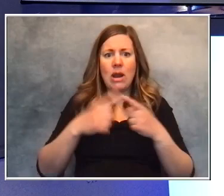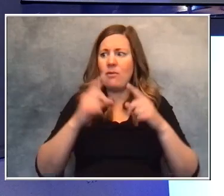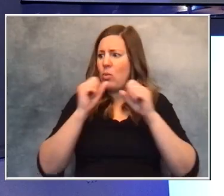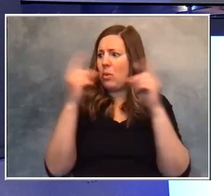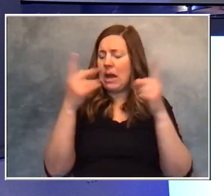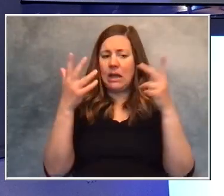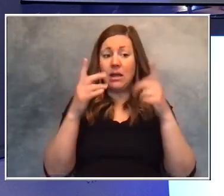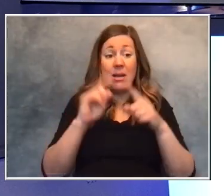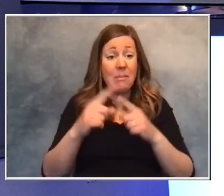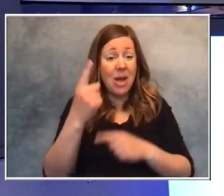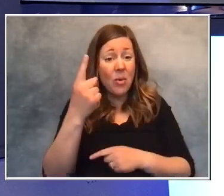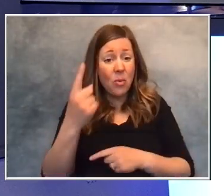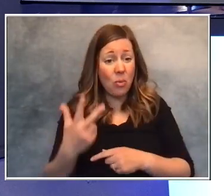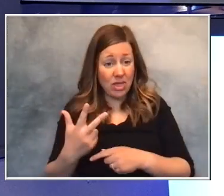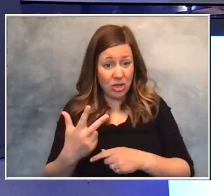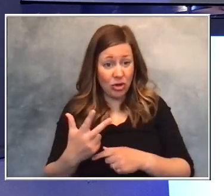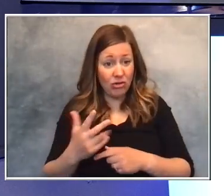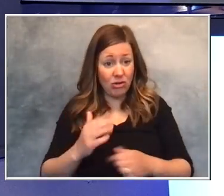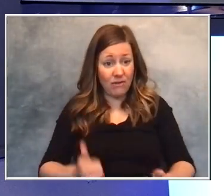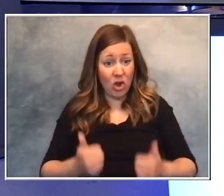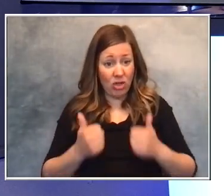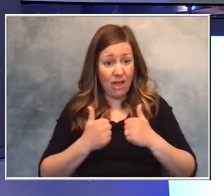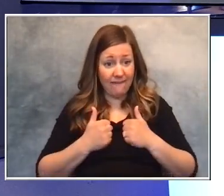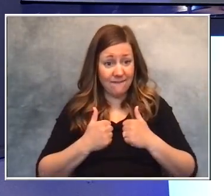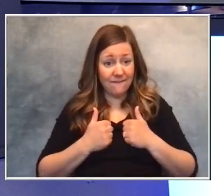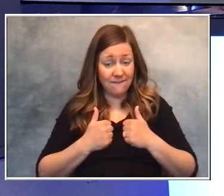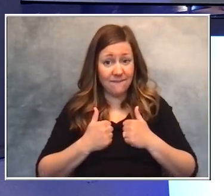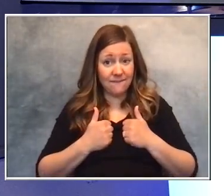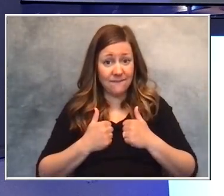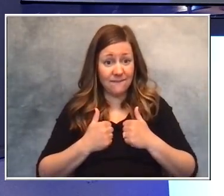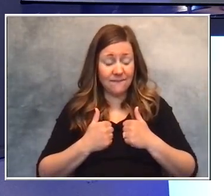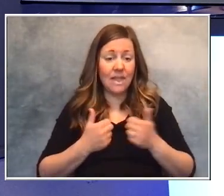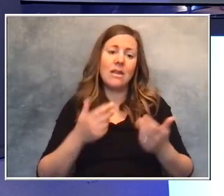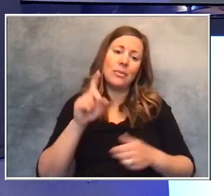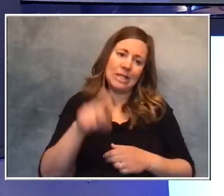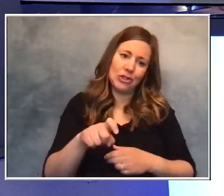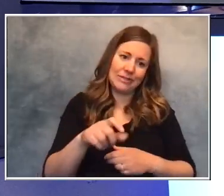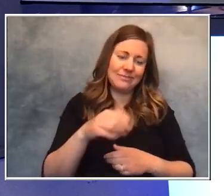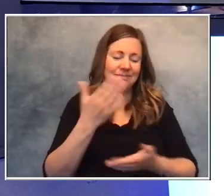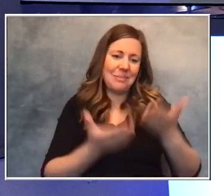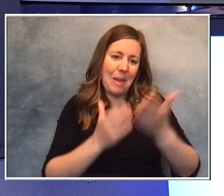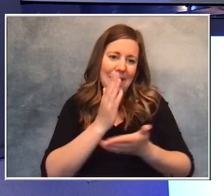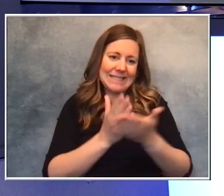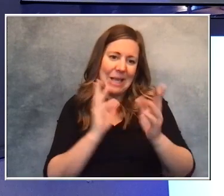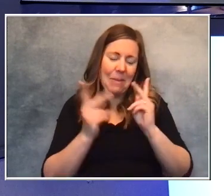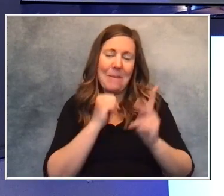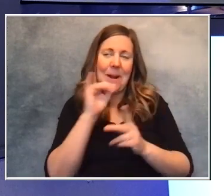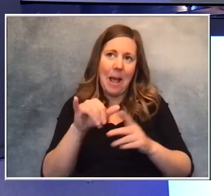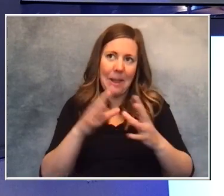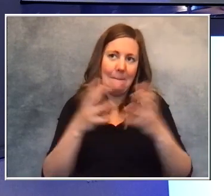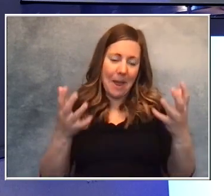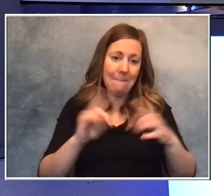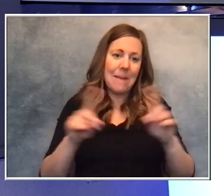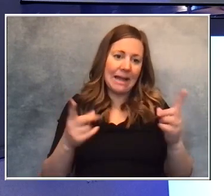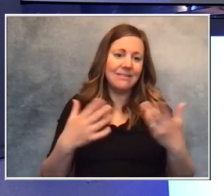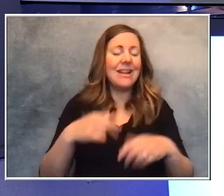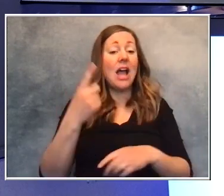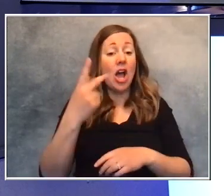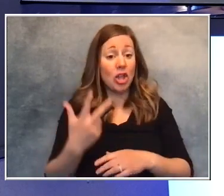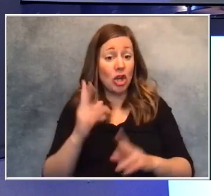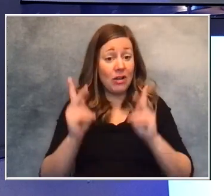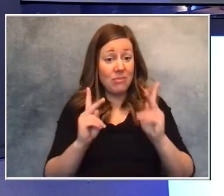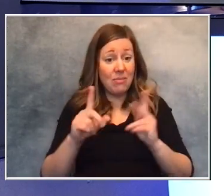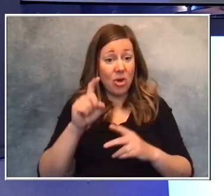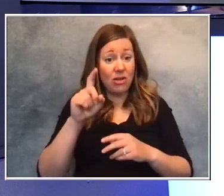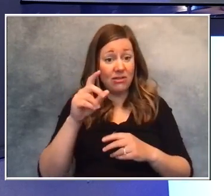of our lives, or we should about some of that time, some of us may not quite that much, I probably don't get to hit that target, but asleep and in bed. And how